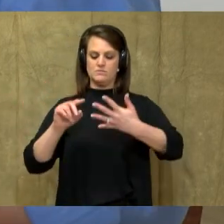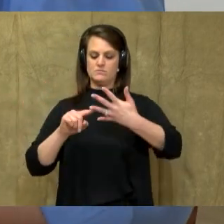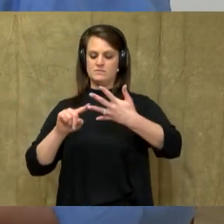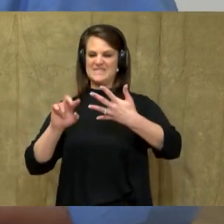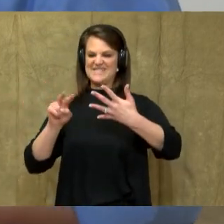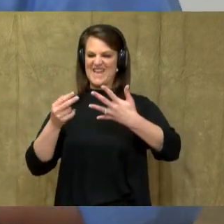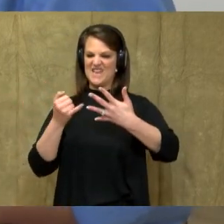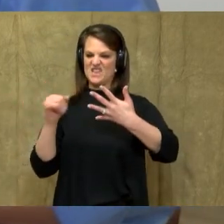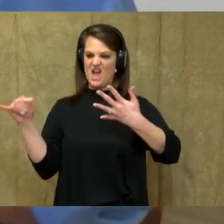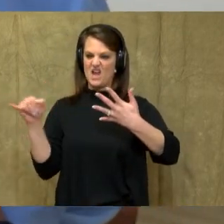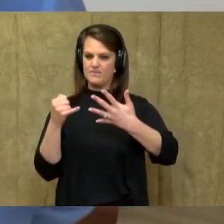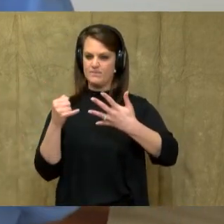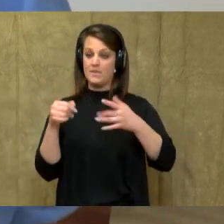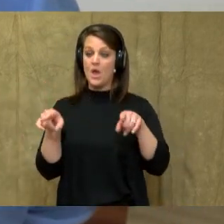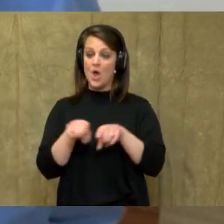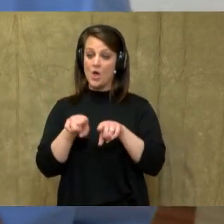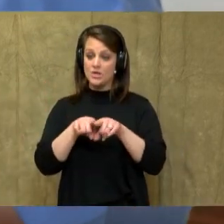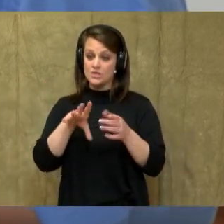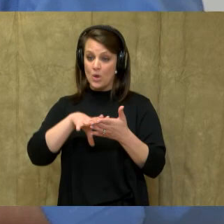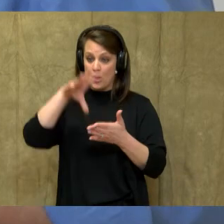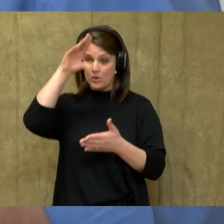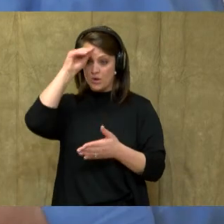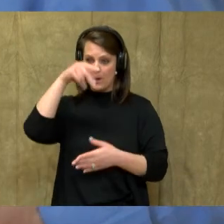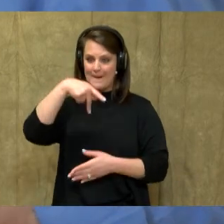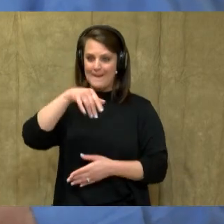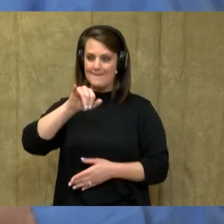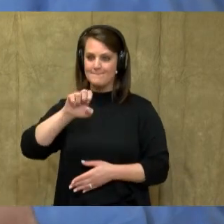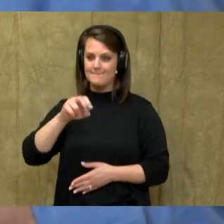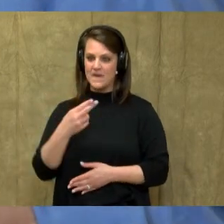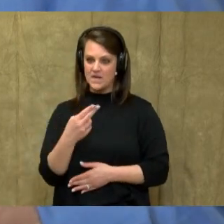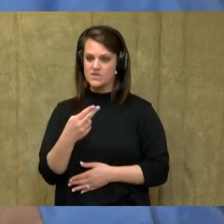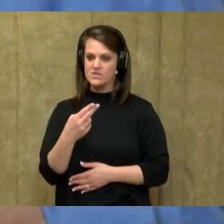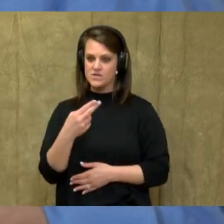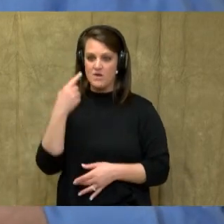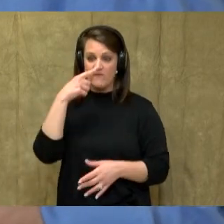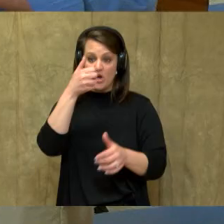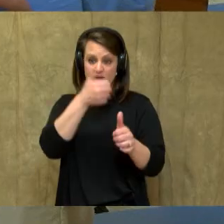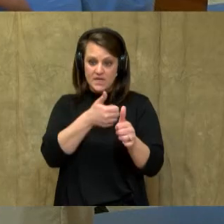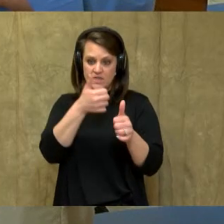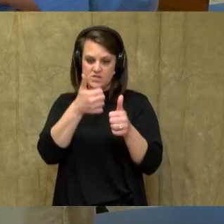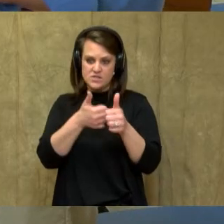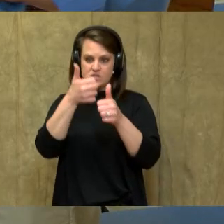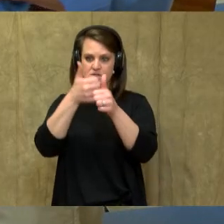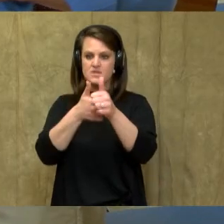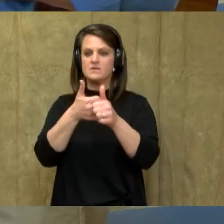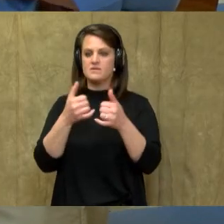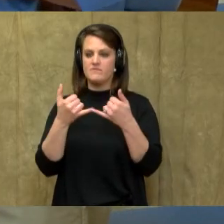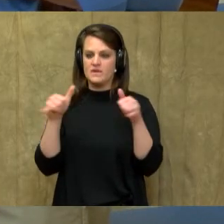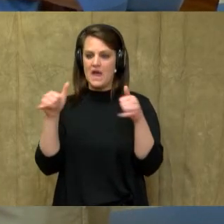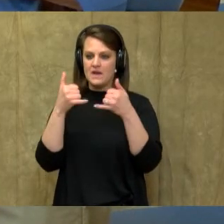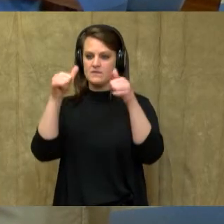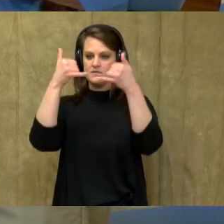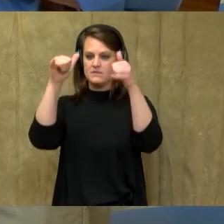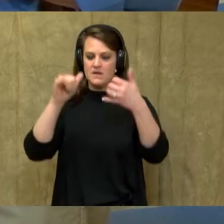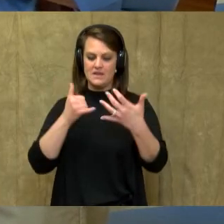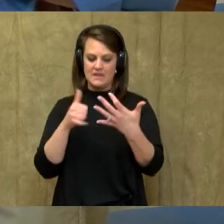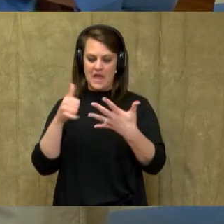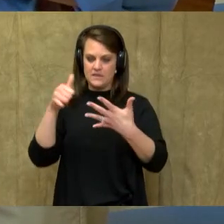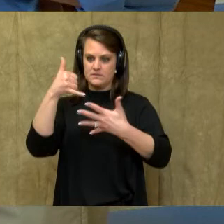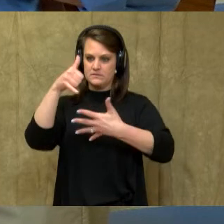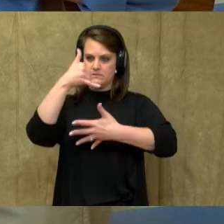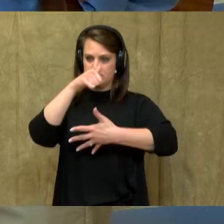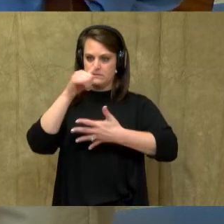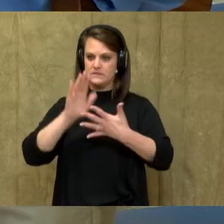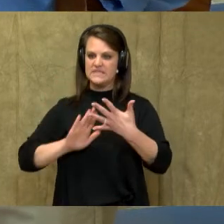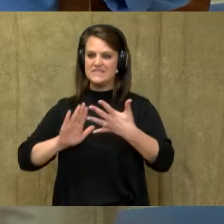bottom. You learned that the pitch letter names for each line and space of the treble clef